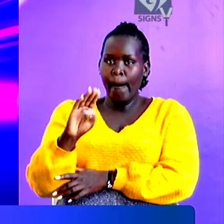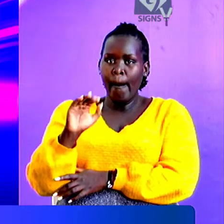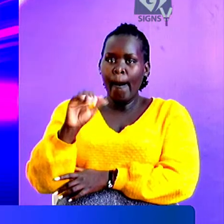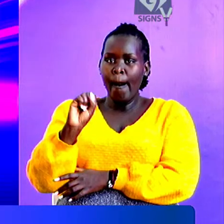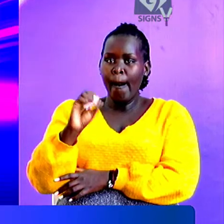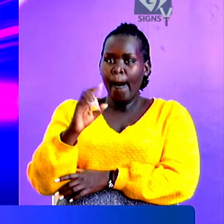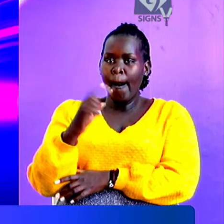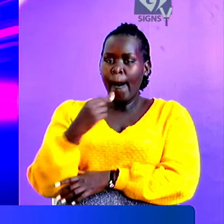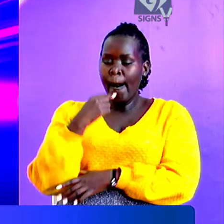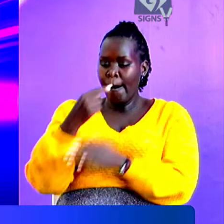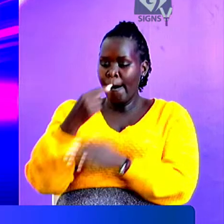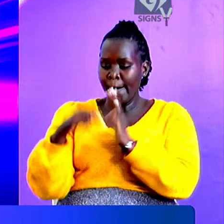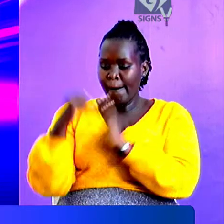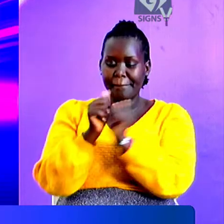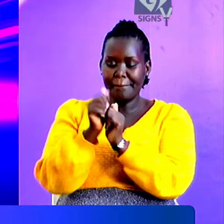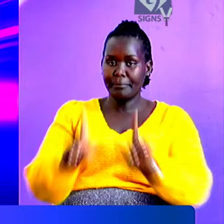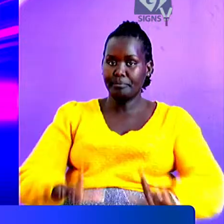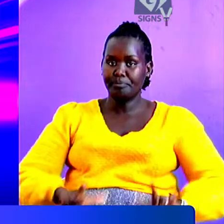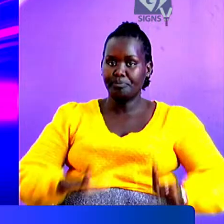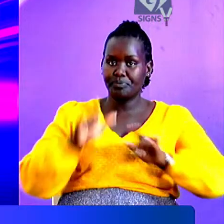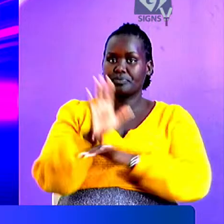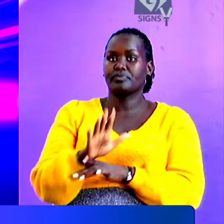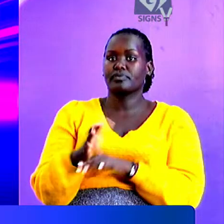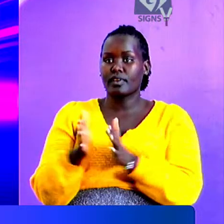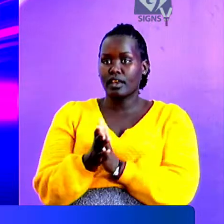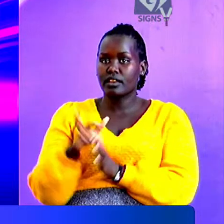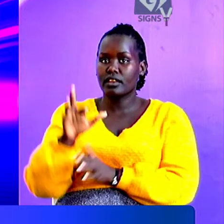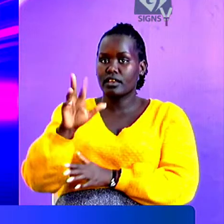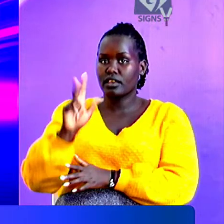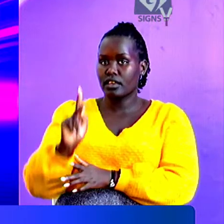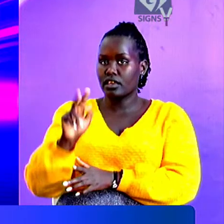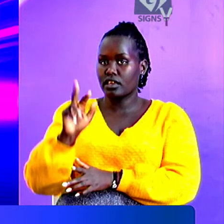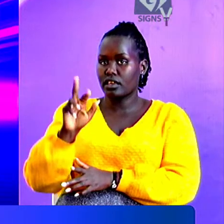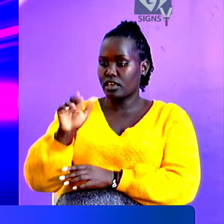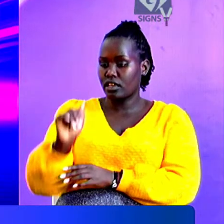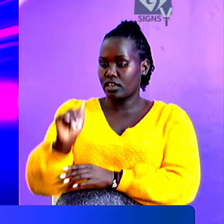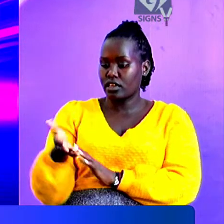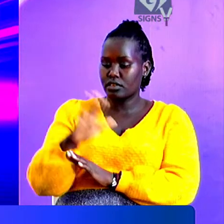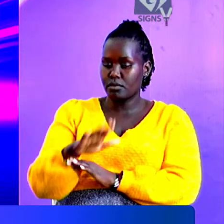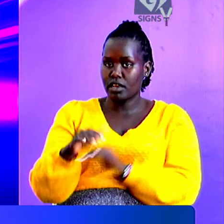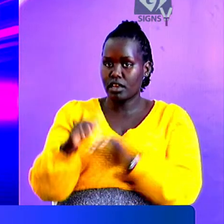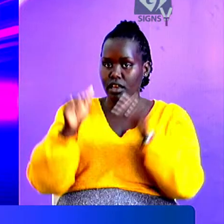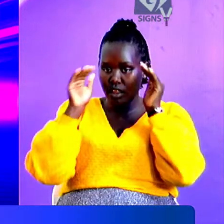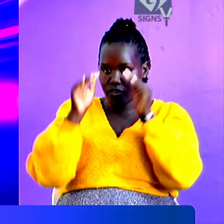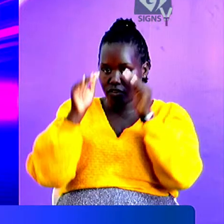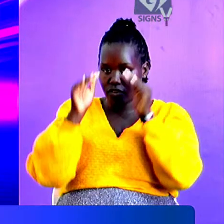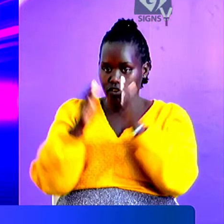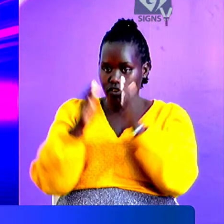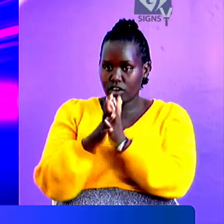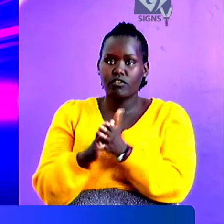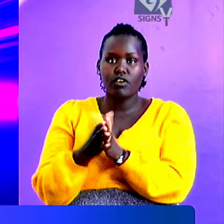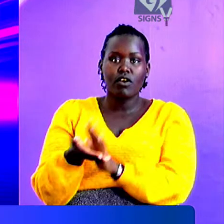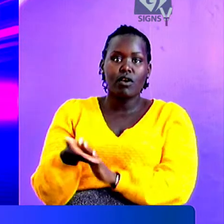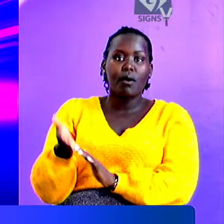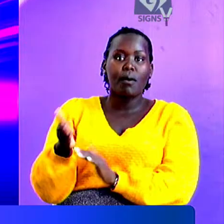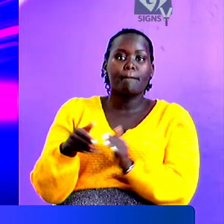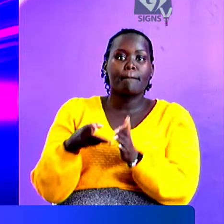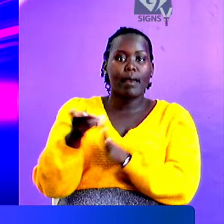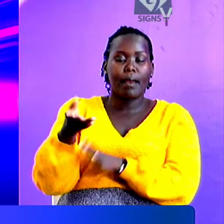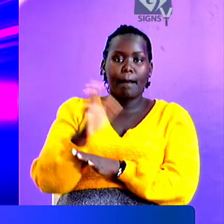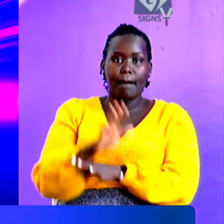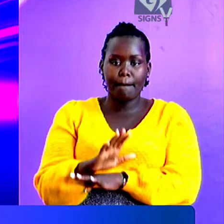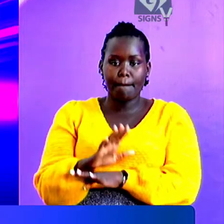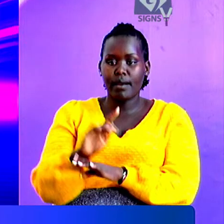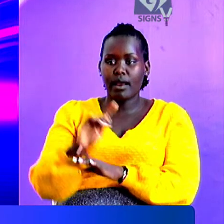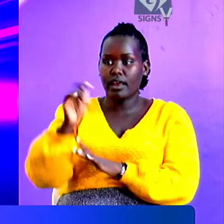life, and this brought the Kenya Revenue Authority on his back and his intentions of refunding Kenyans money that they